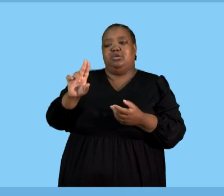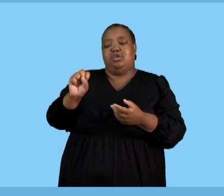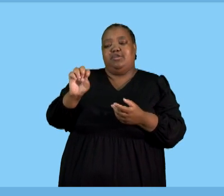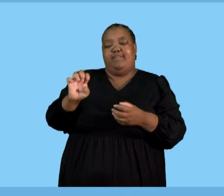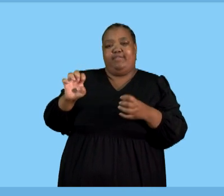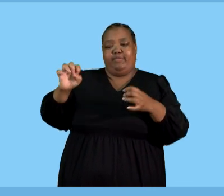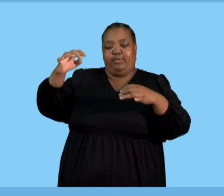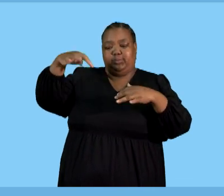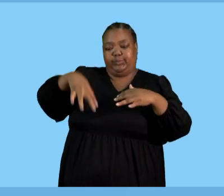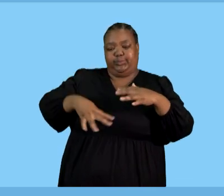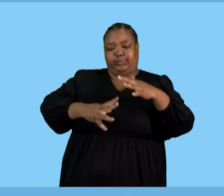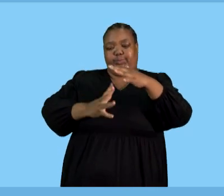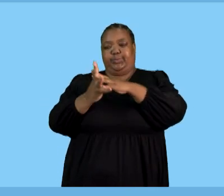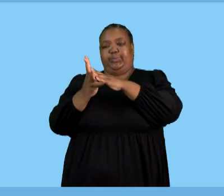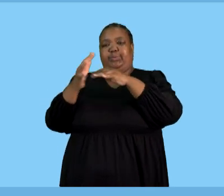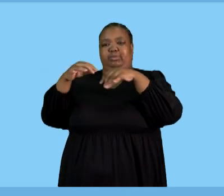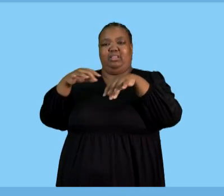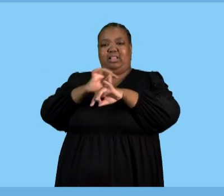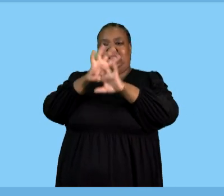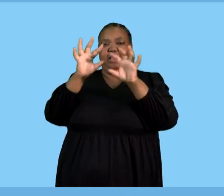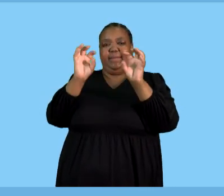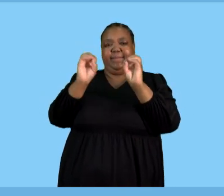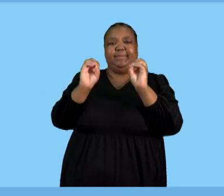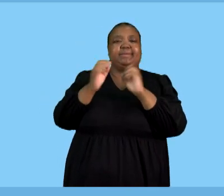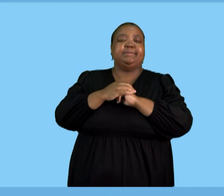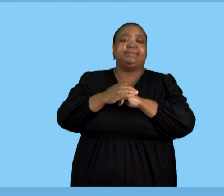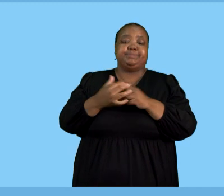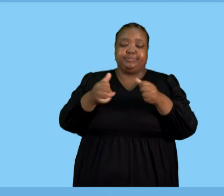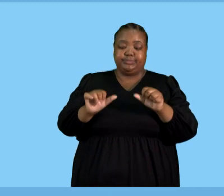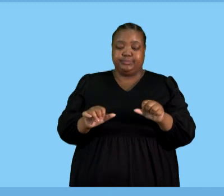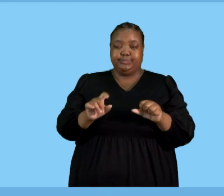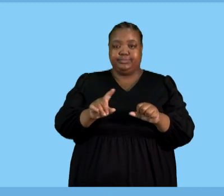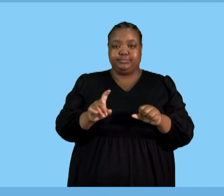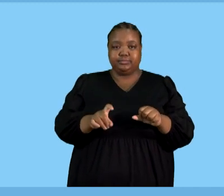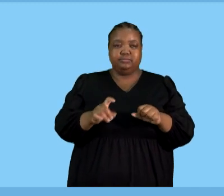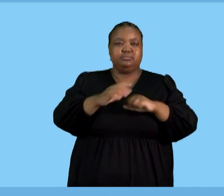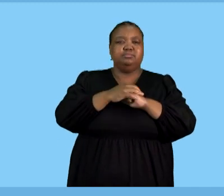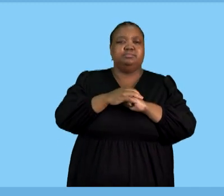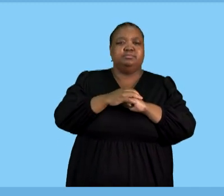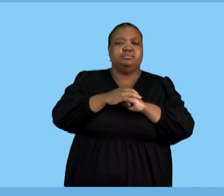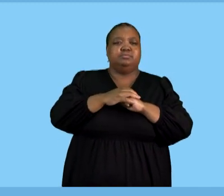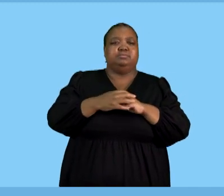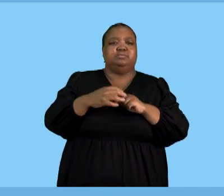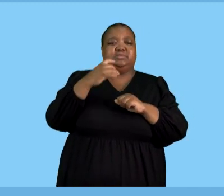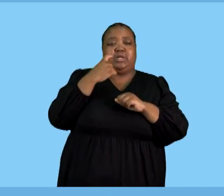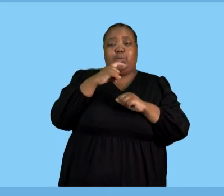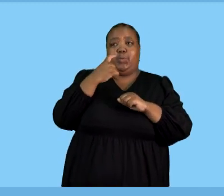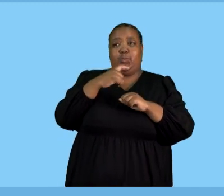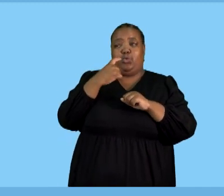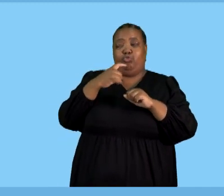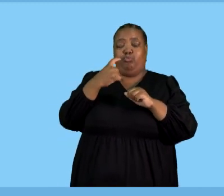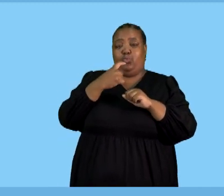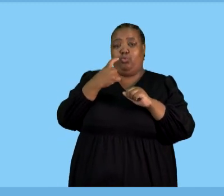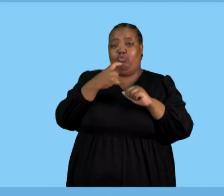or a diffused reflection. So our next question is asking us, it is saying that white